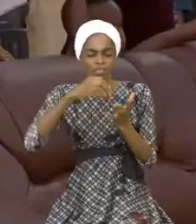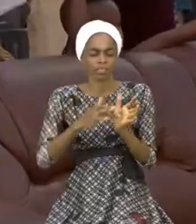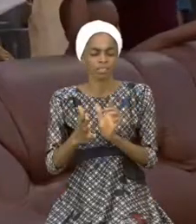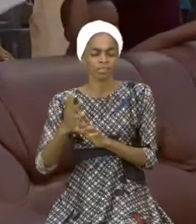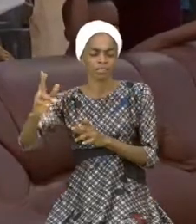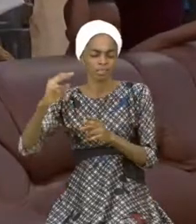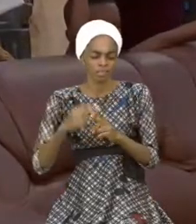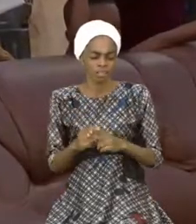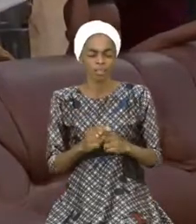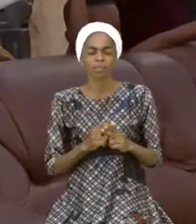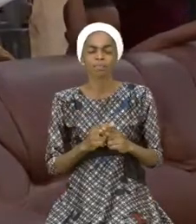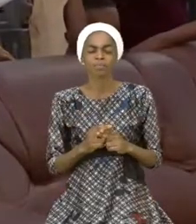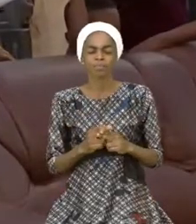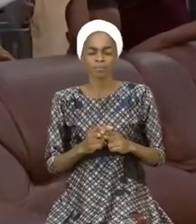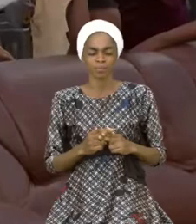Jesus' name.